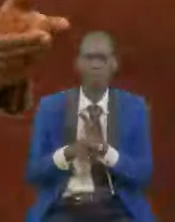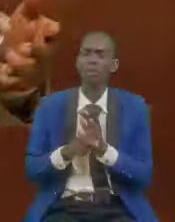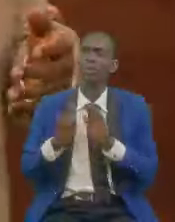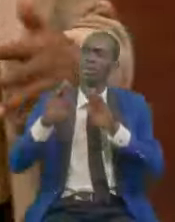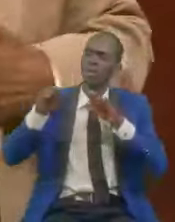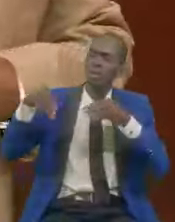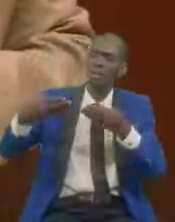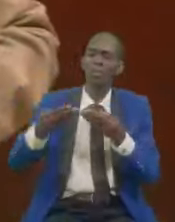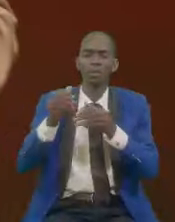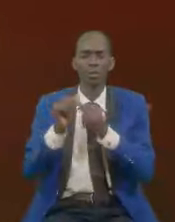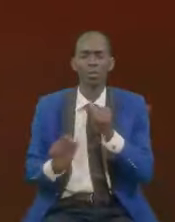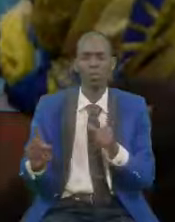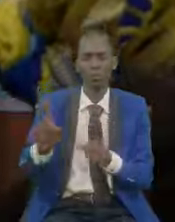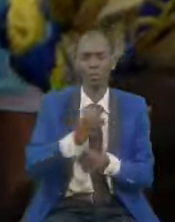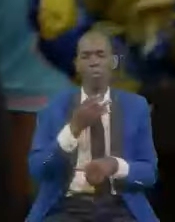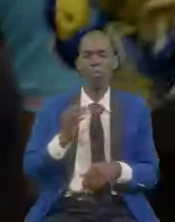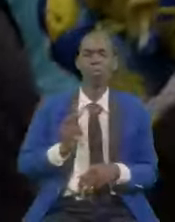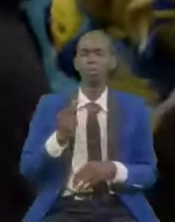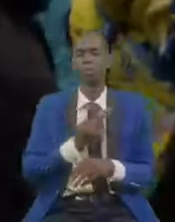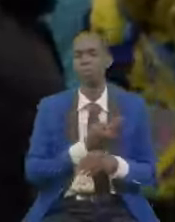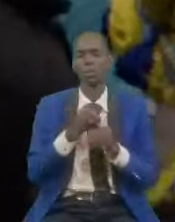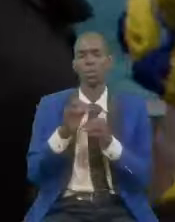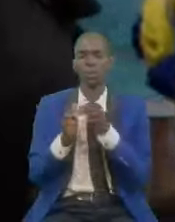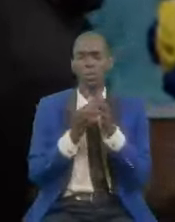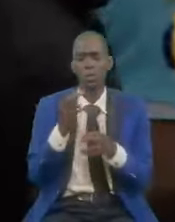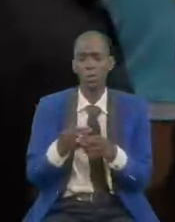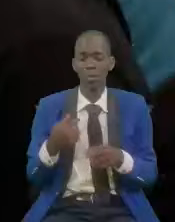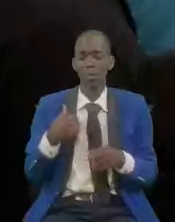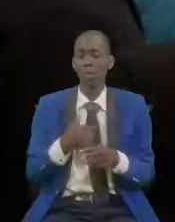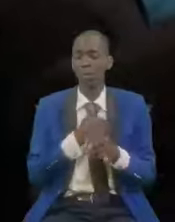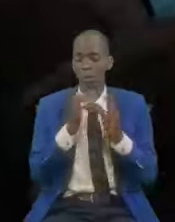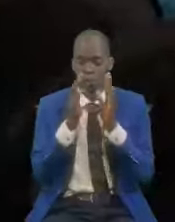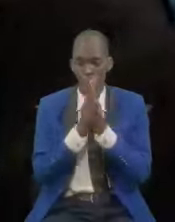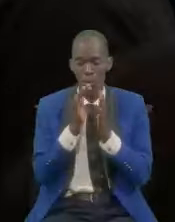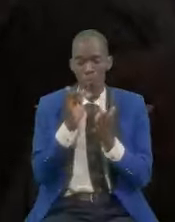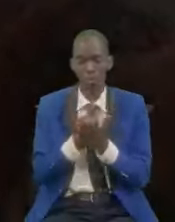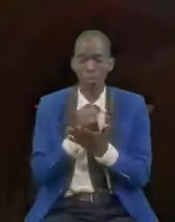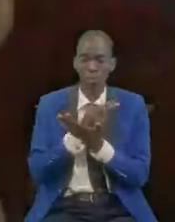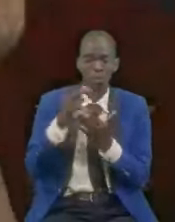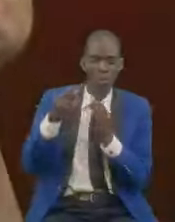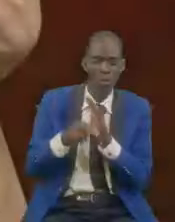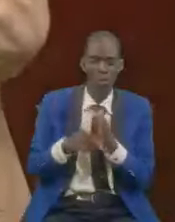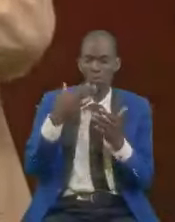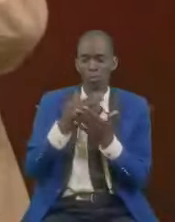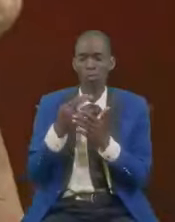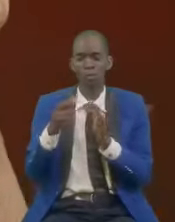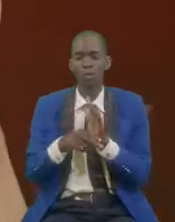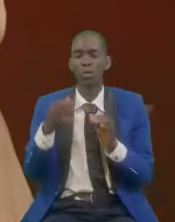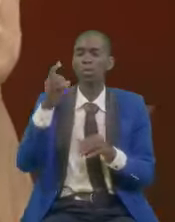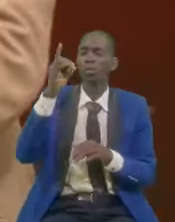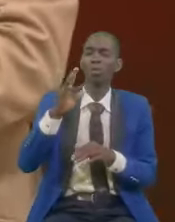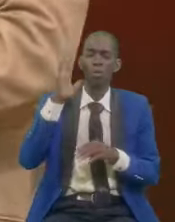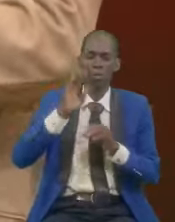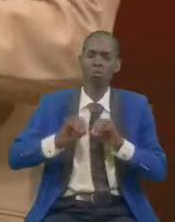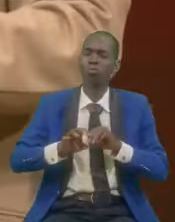give every one of us. And we pray, Lord, that that godliness and the goodness of God shine forth